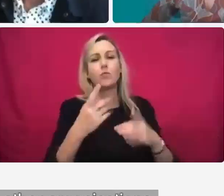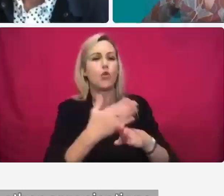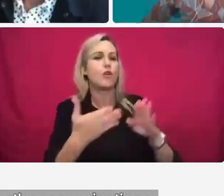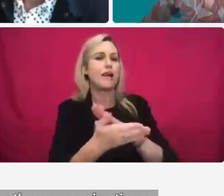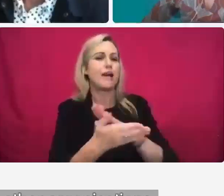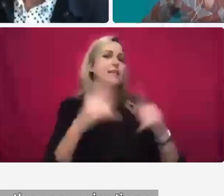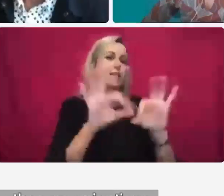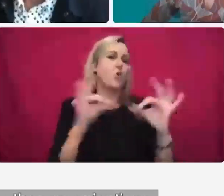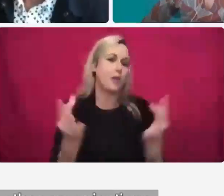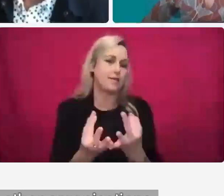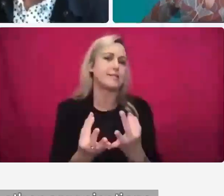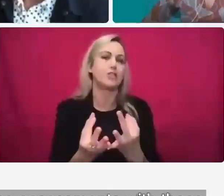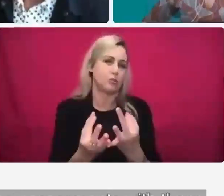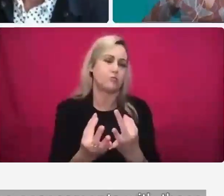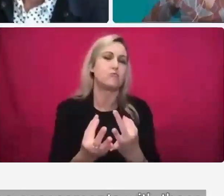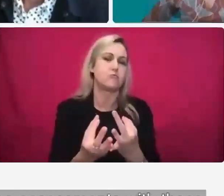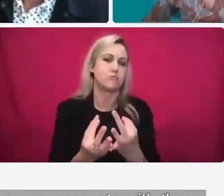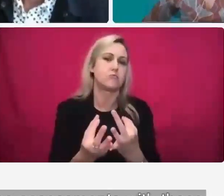organisations.